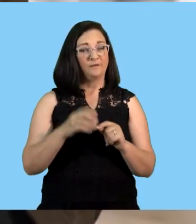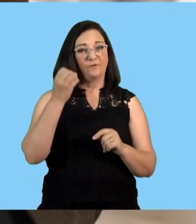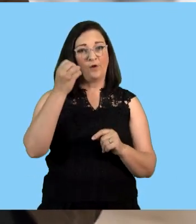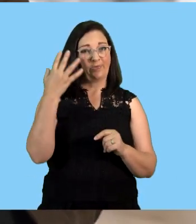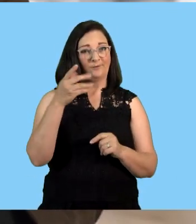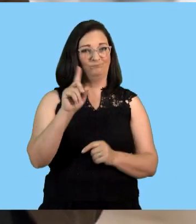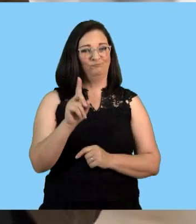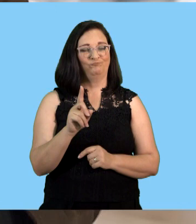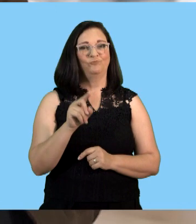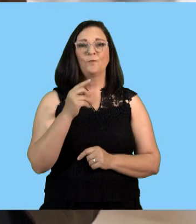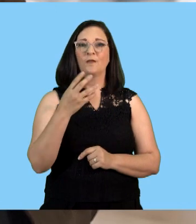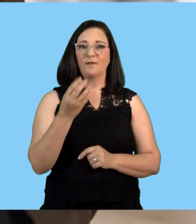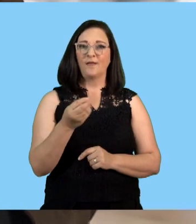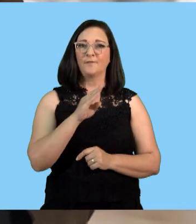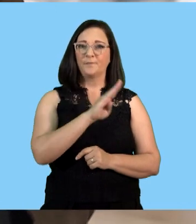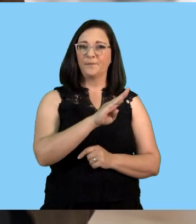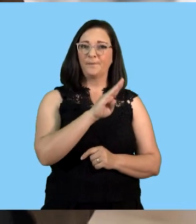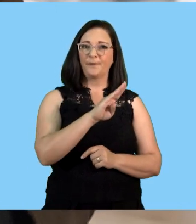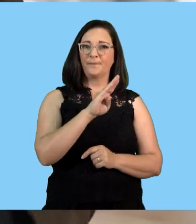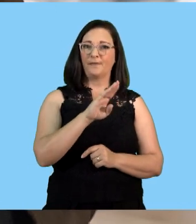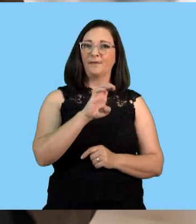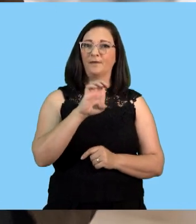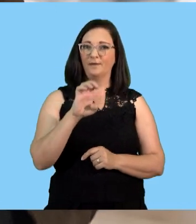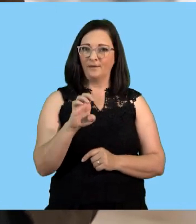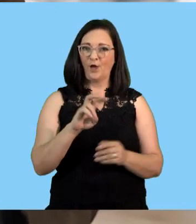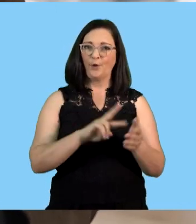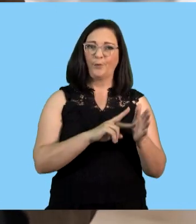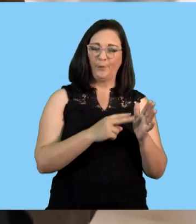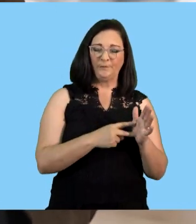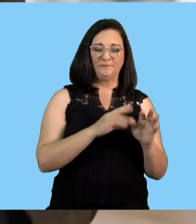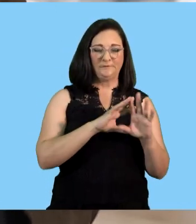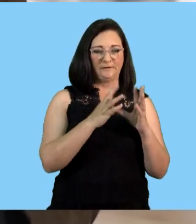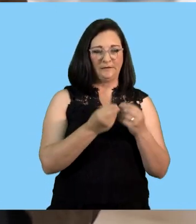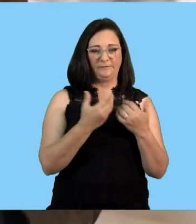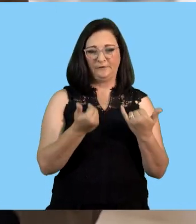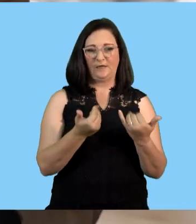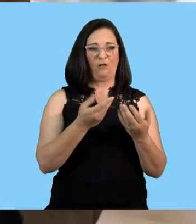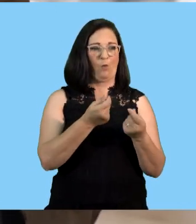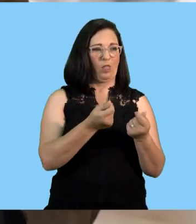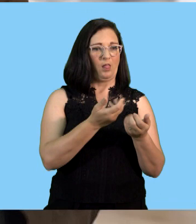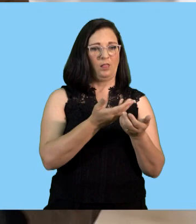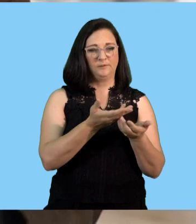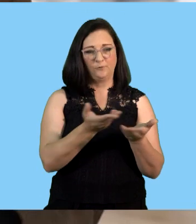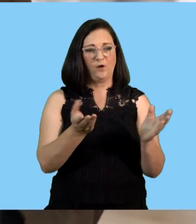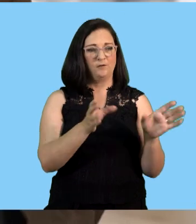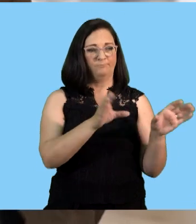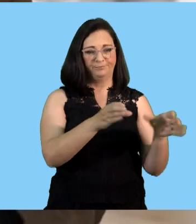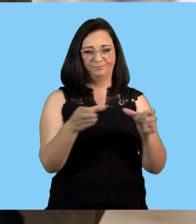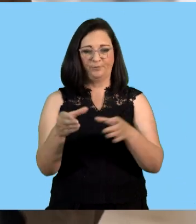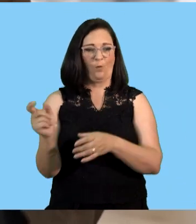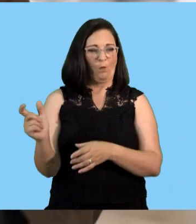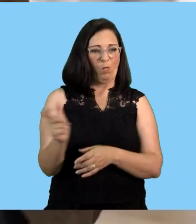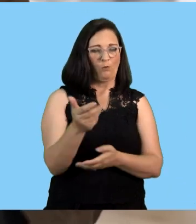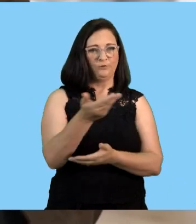so don't forget, we've got your BBBEE. We said it is the purpose. It's all about spreading wealth across